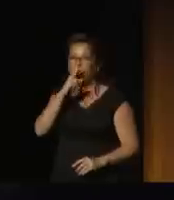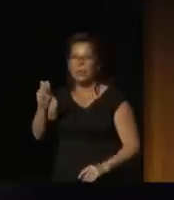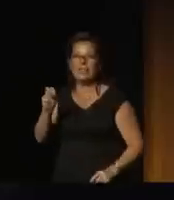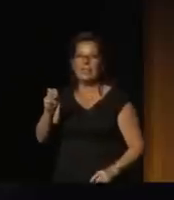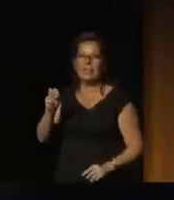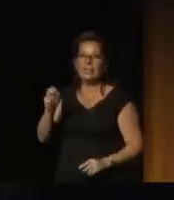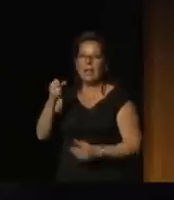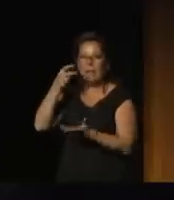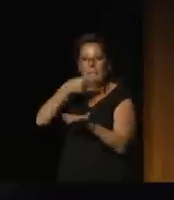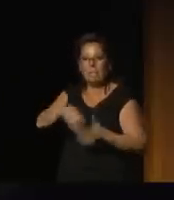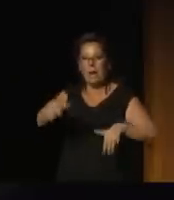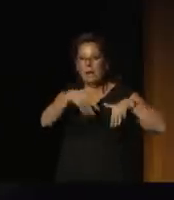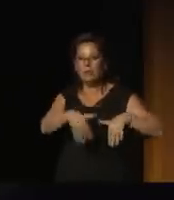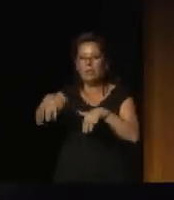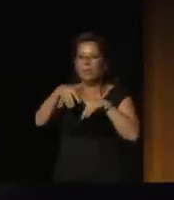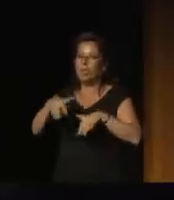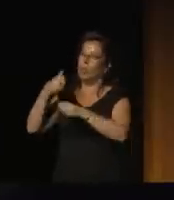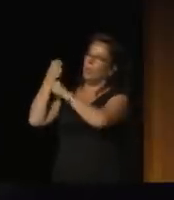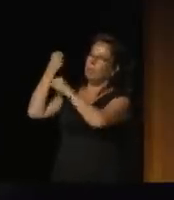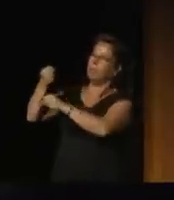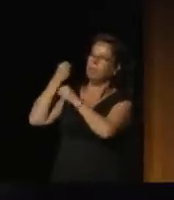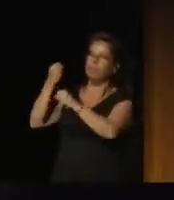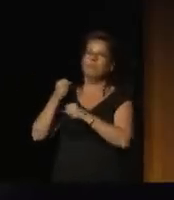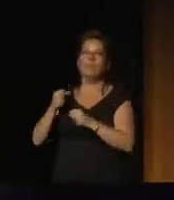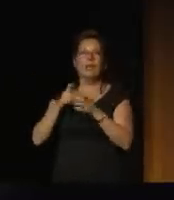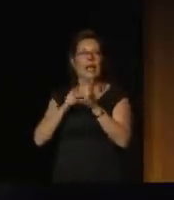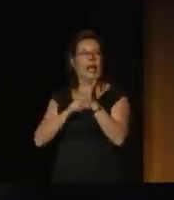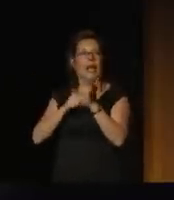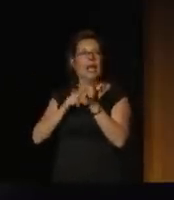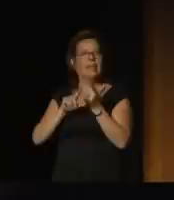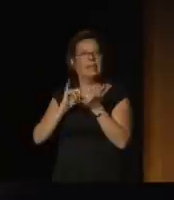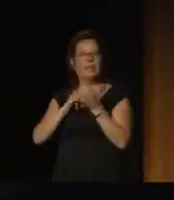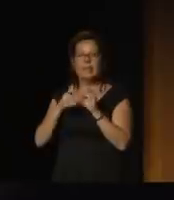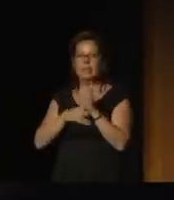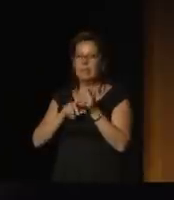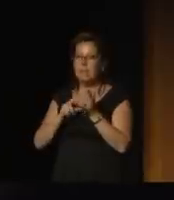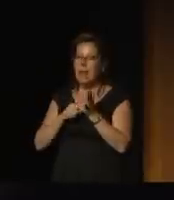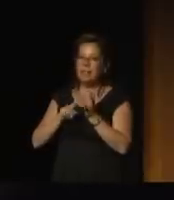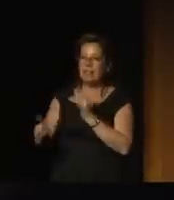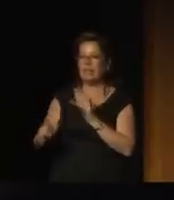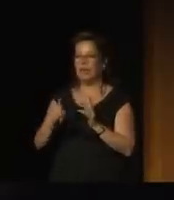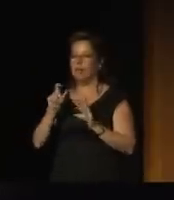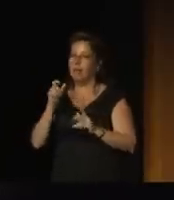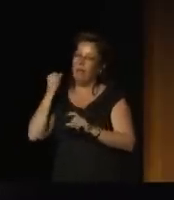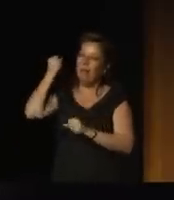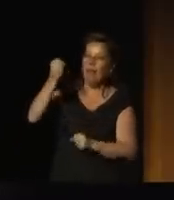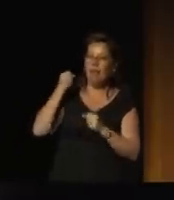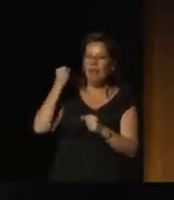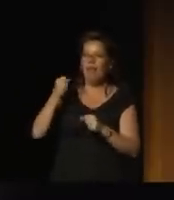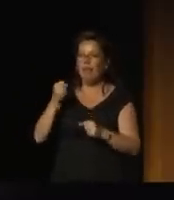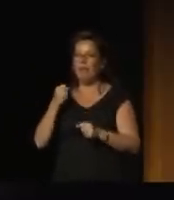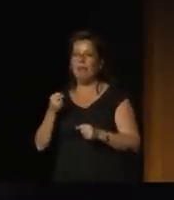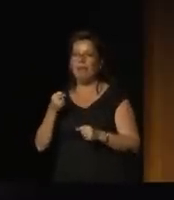with torches, shouting anti-Semitic things in the open with Nazism, and these